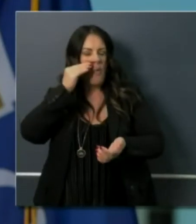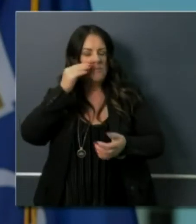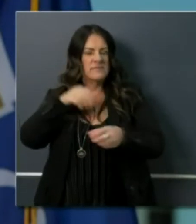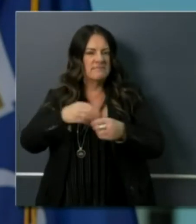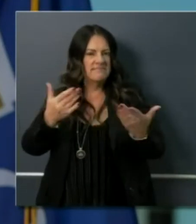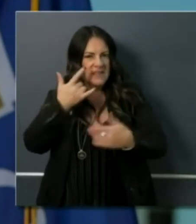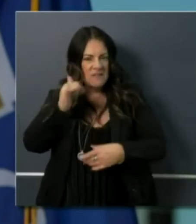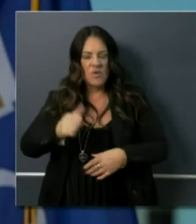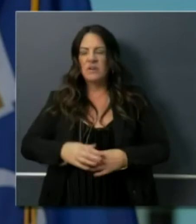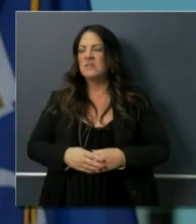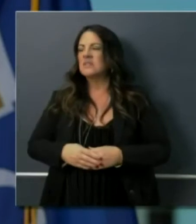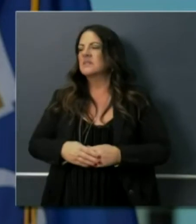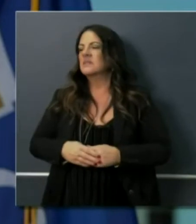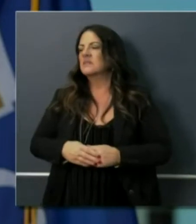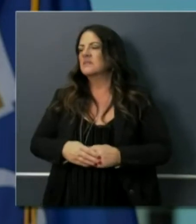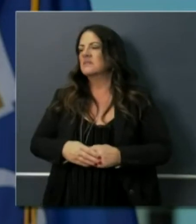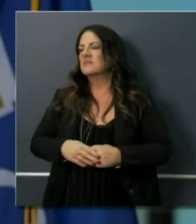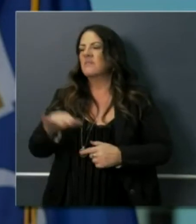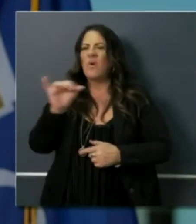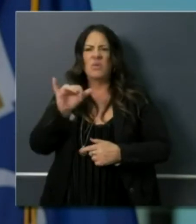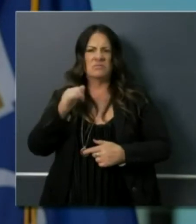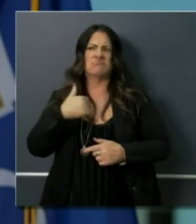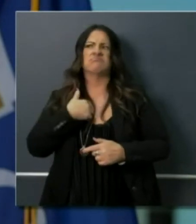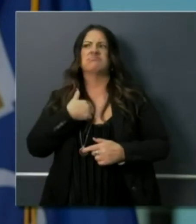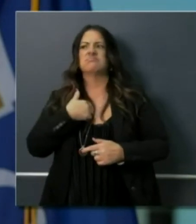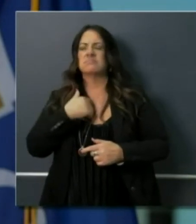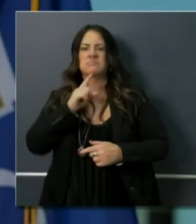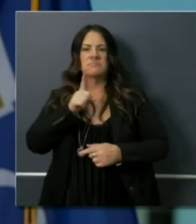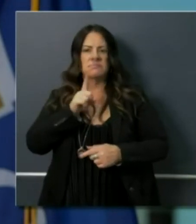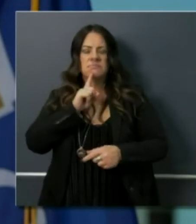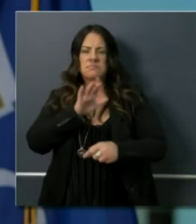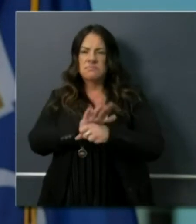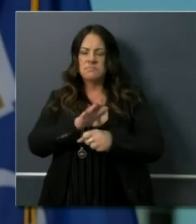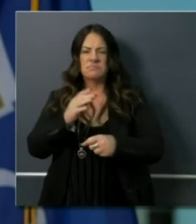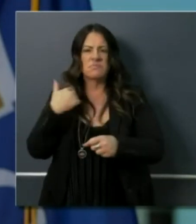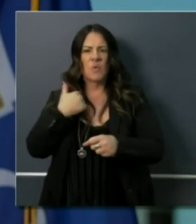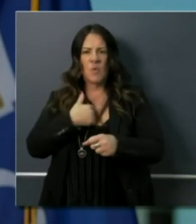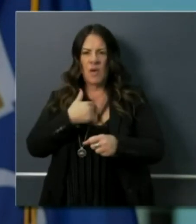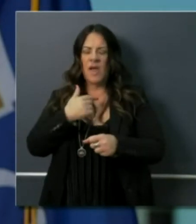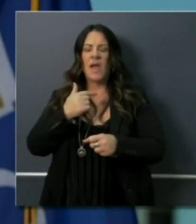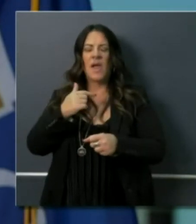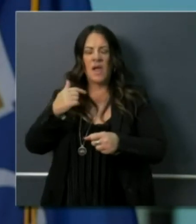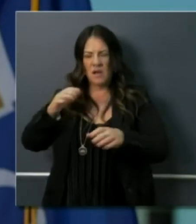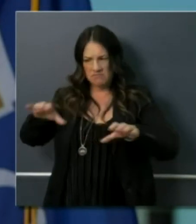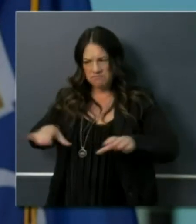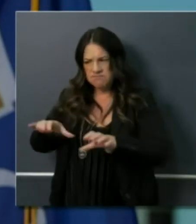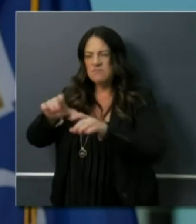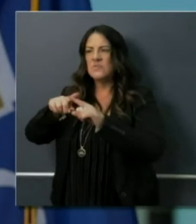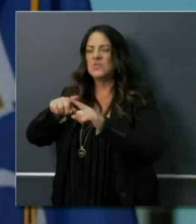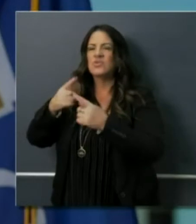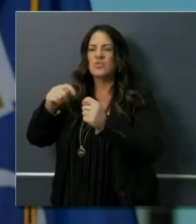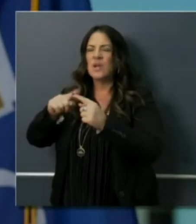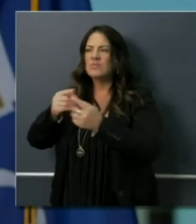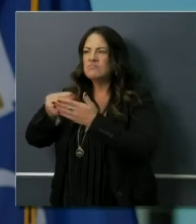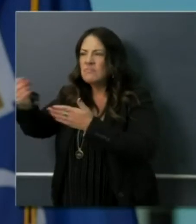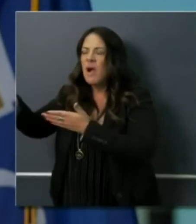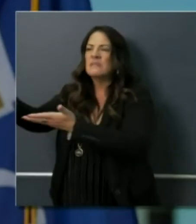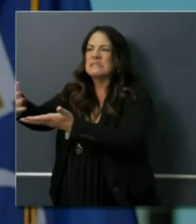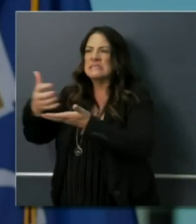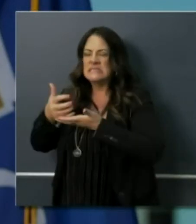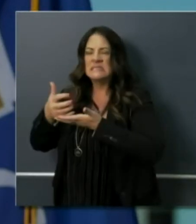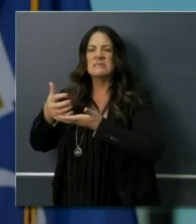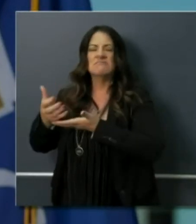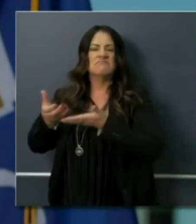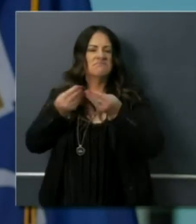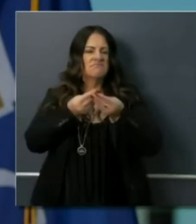also are committed to providing essential parts of PPE so that the staff who come into those facilities